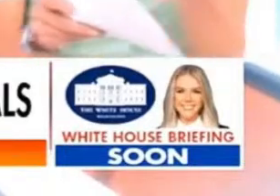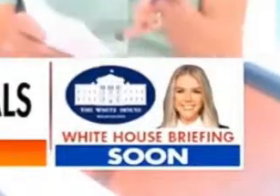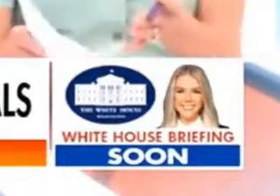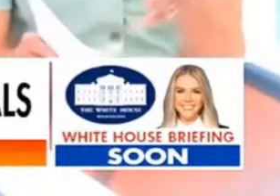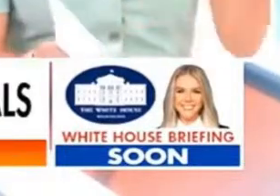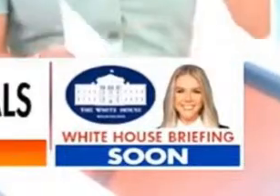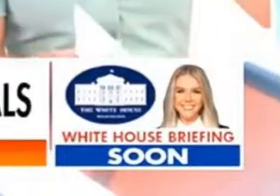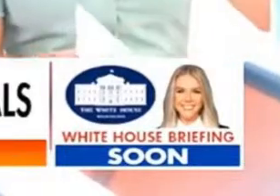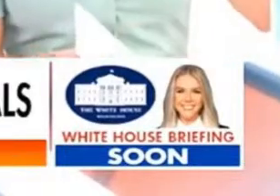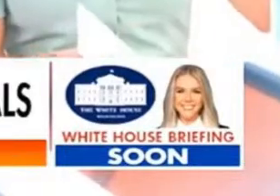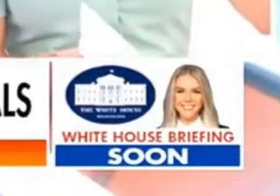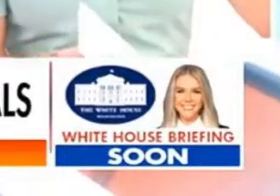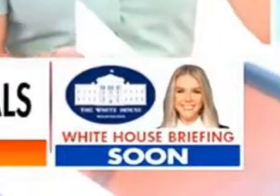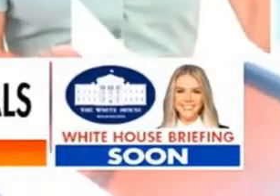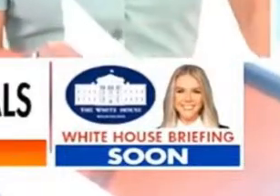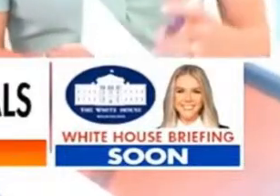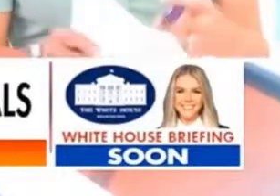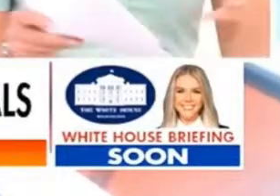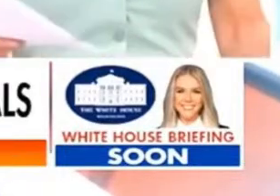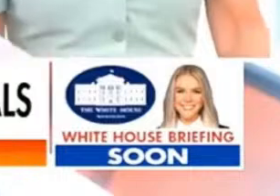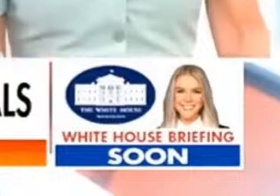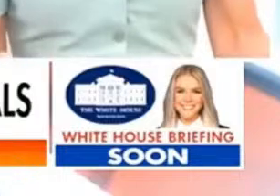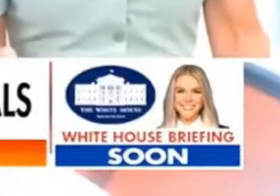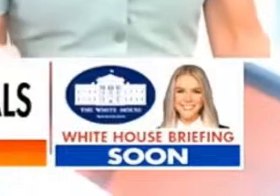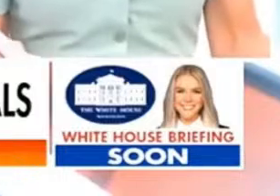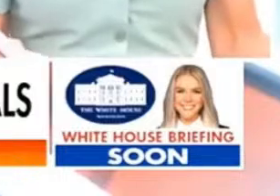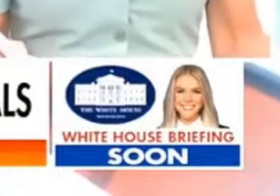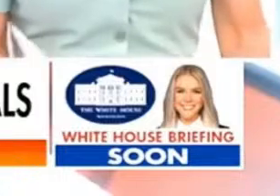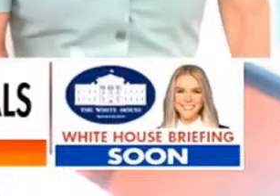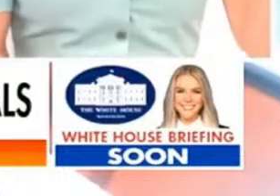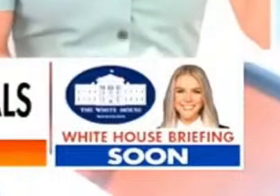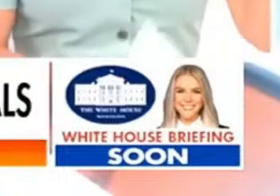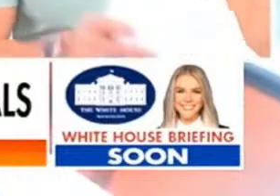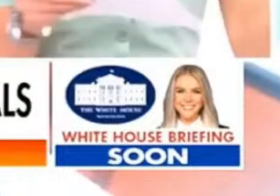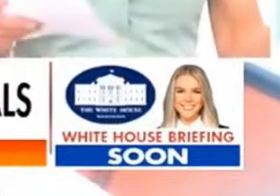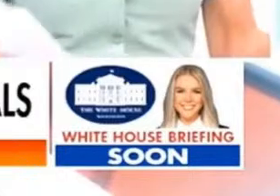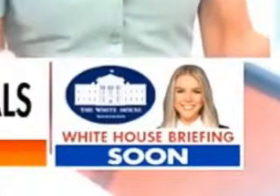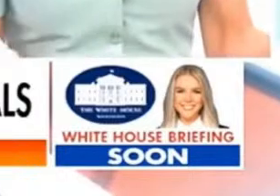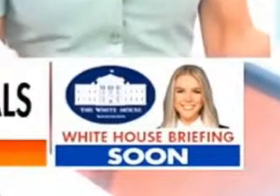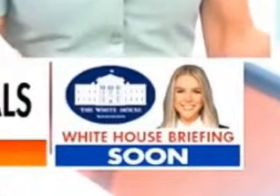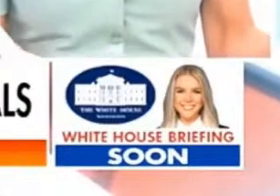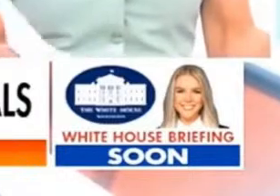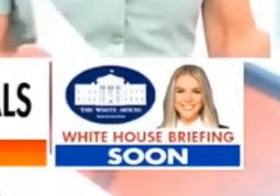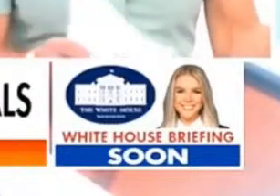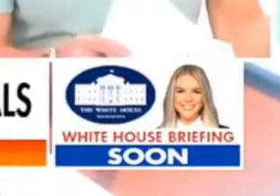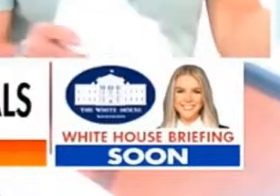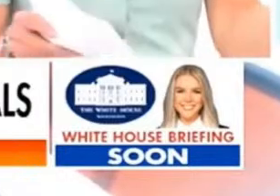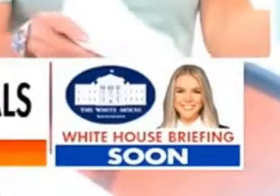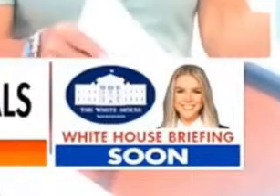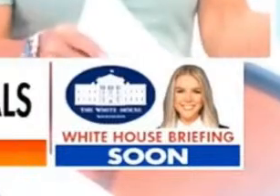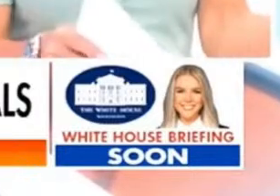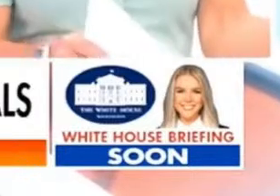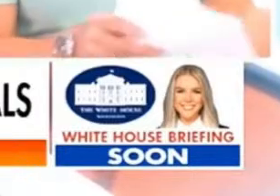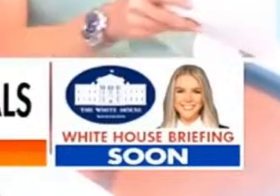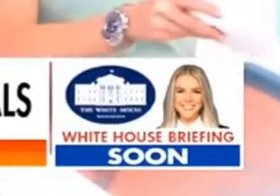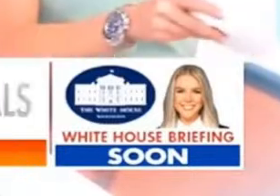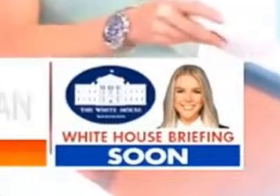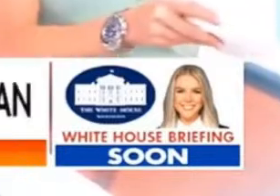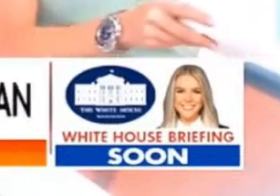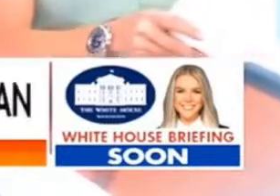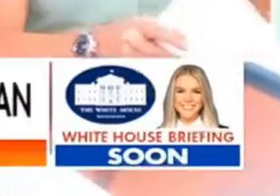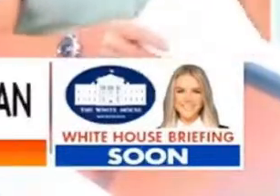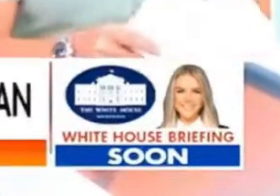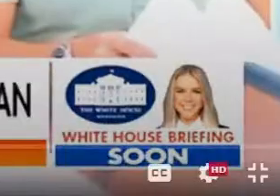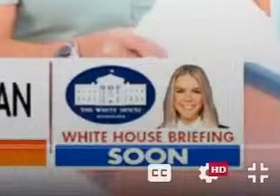chemicals are linked to being carcinogens. Maybe we don't have robust studies showing direct cause and effect, but we can kind of deduce something. If you give